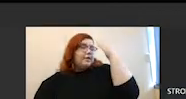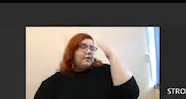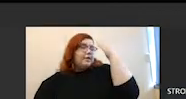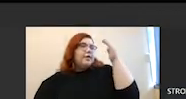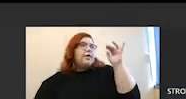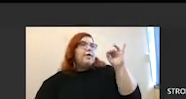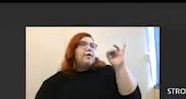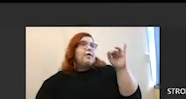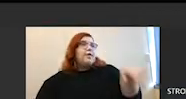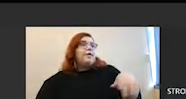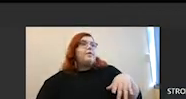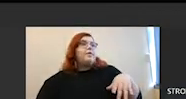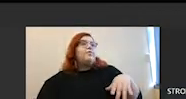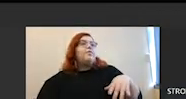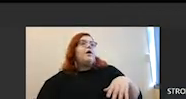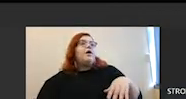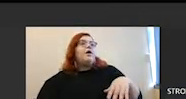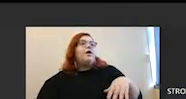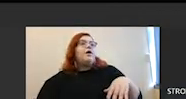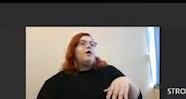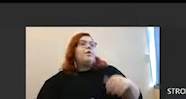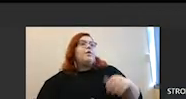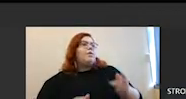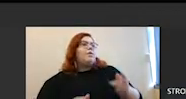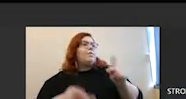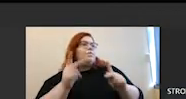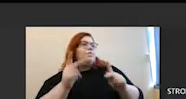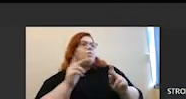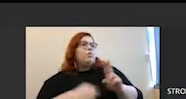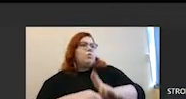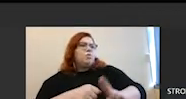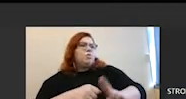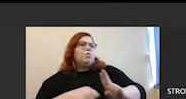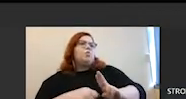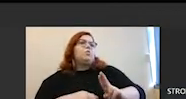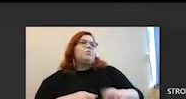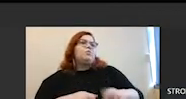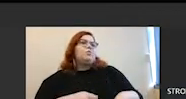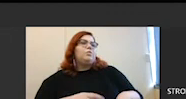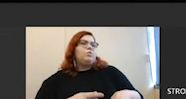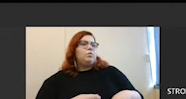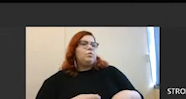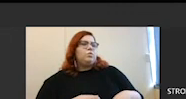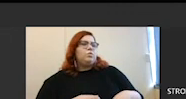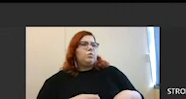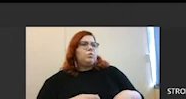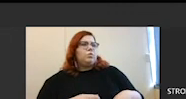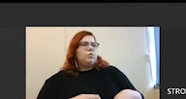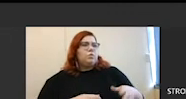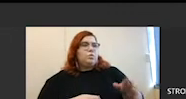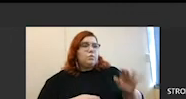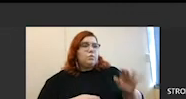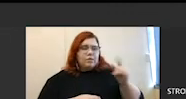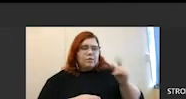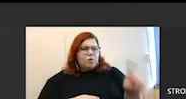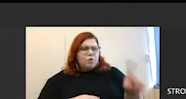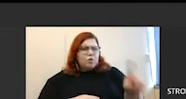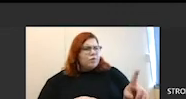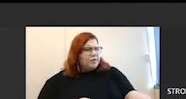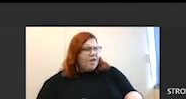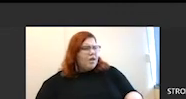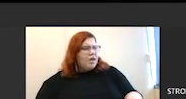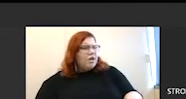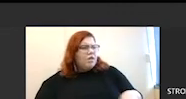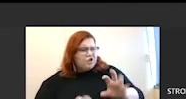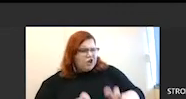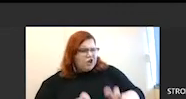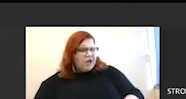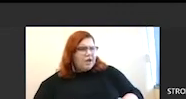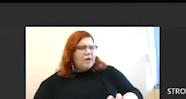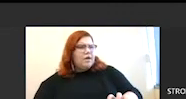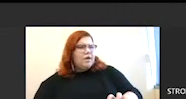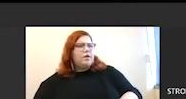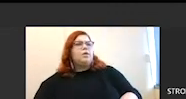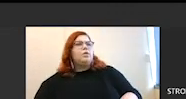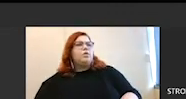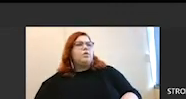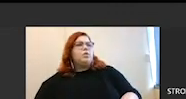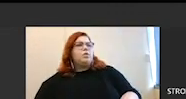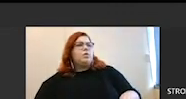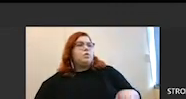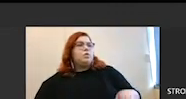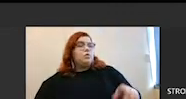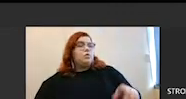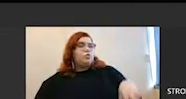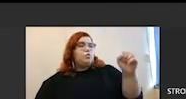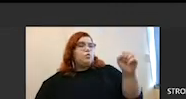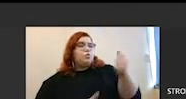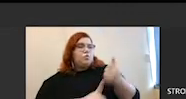lot of people use it to just do, like someone said in the chat, was that you? Yeah, like you mentioned in the chat, to do choose your own adventure, but